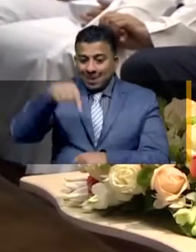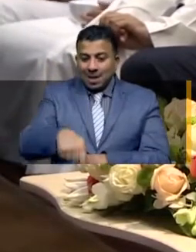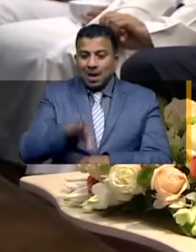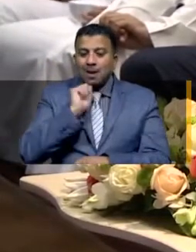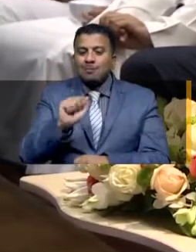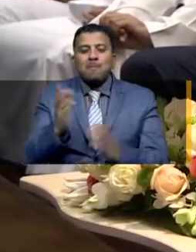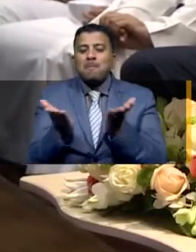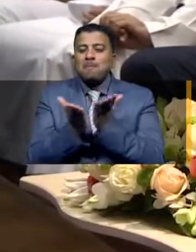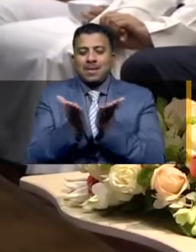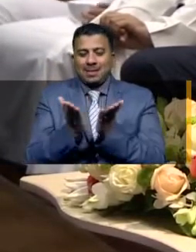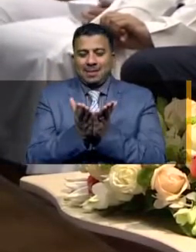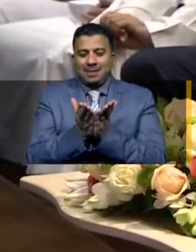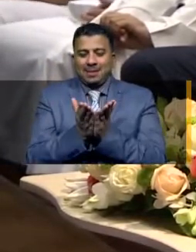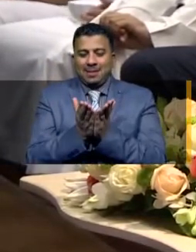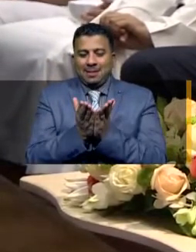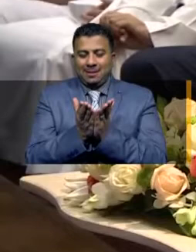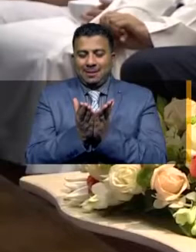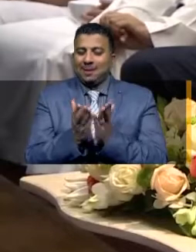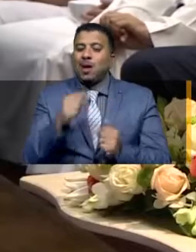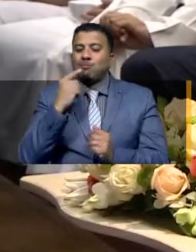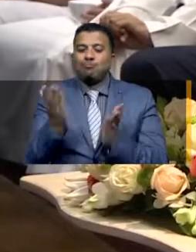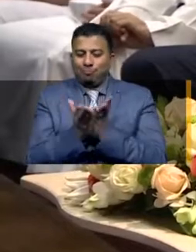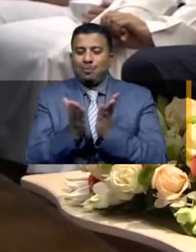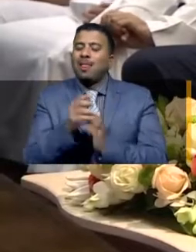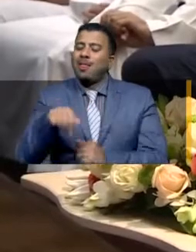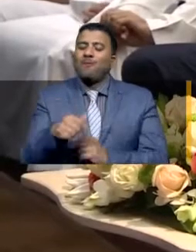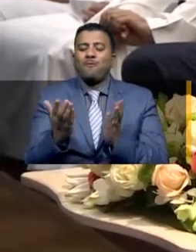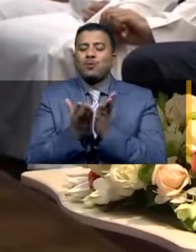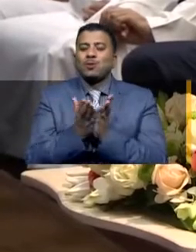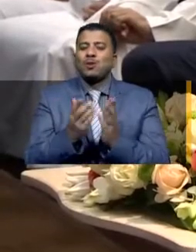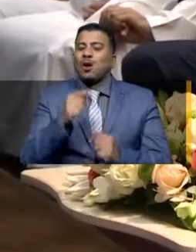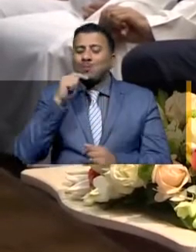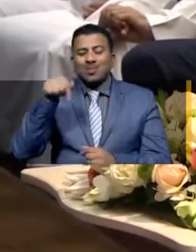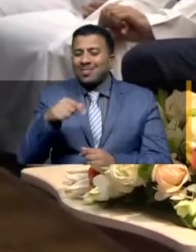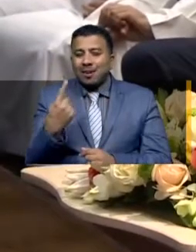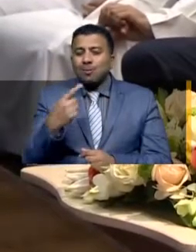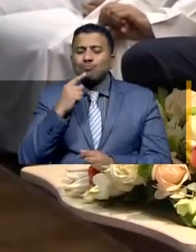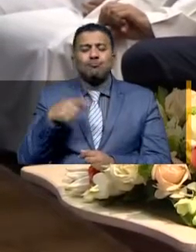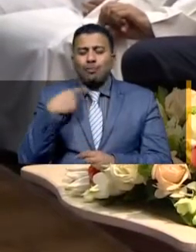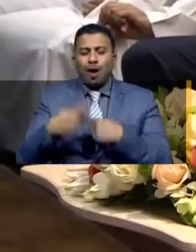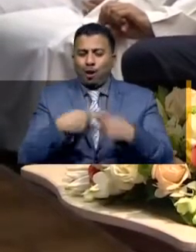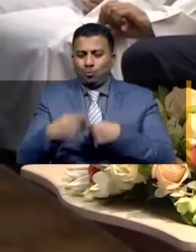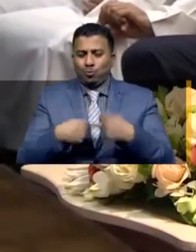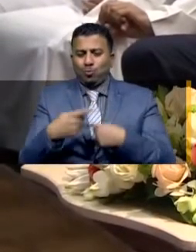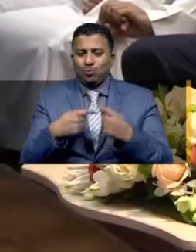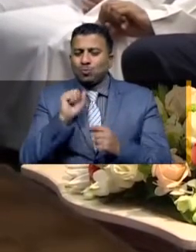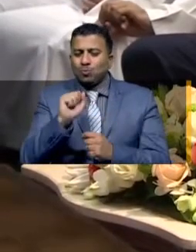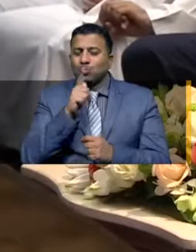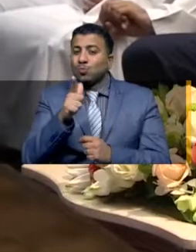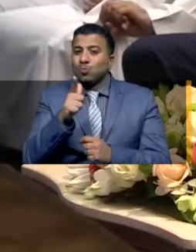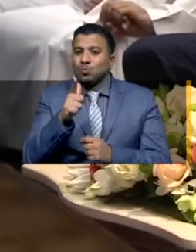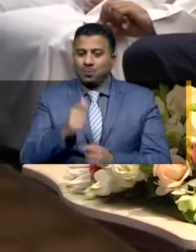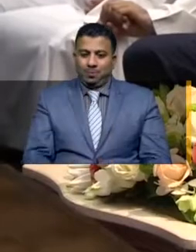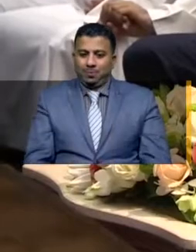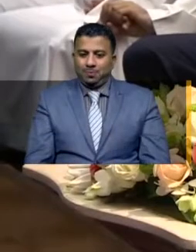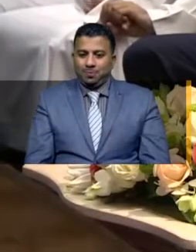to promise that this school not only to be limited as it is